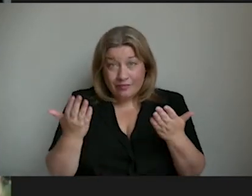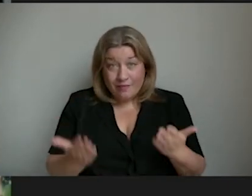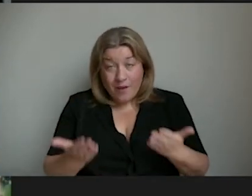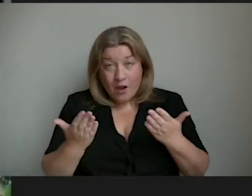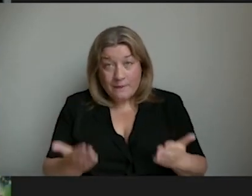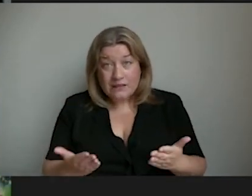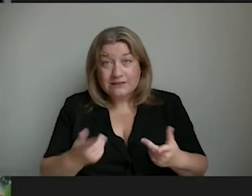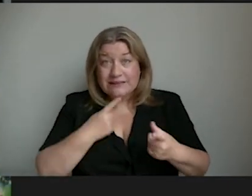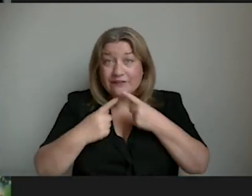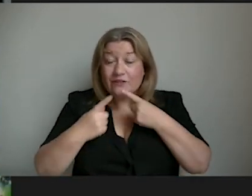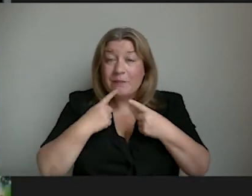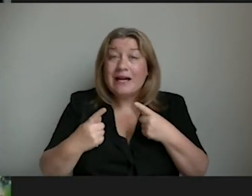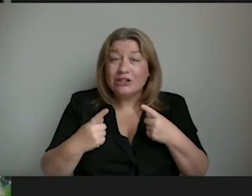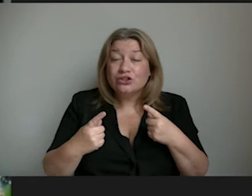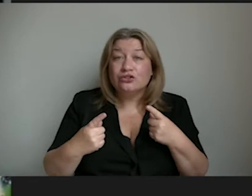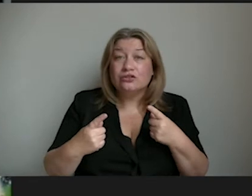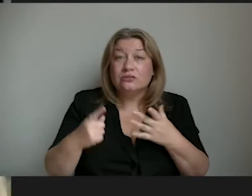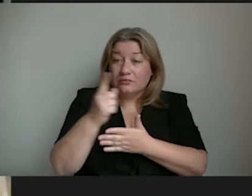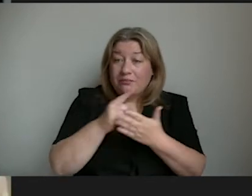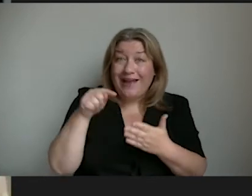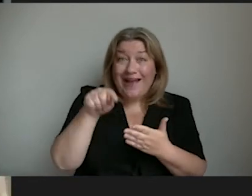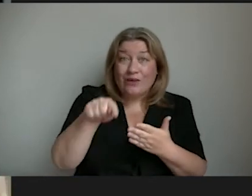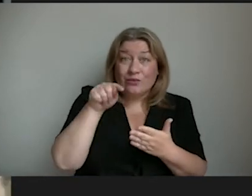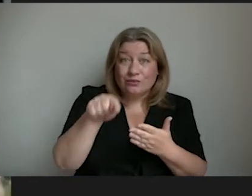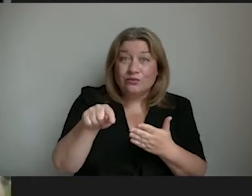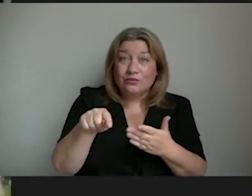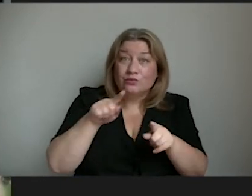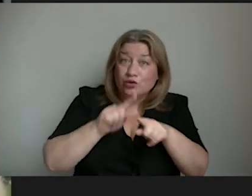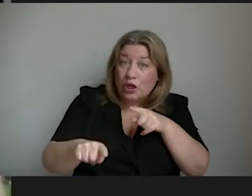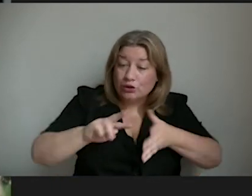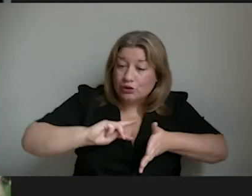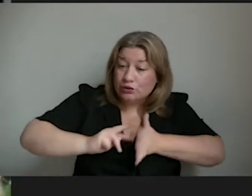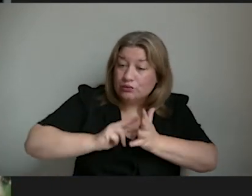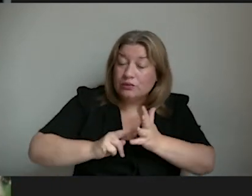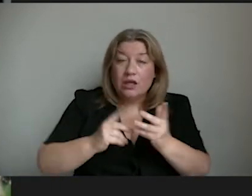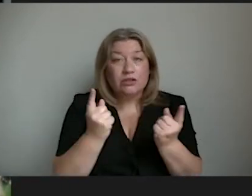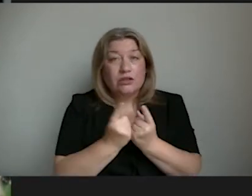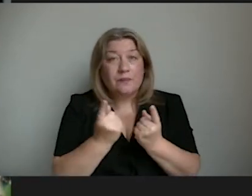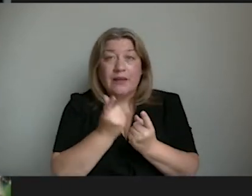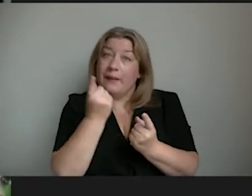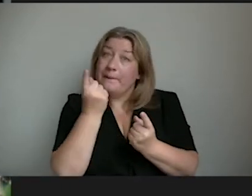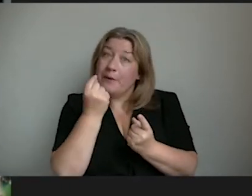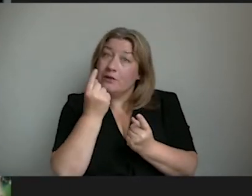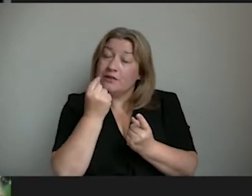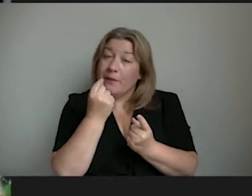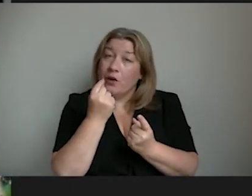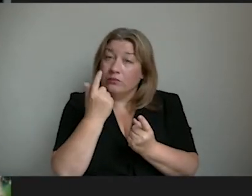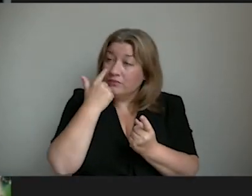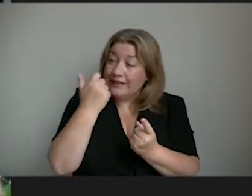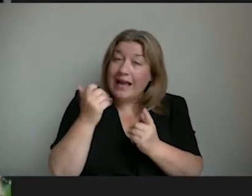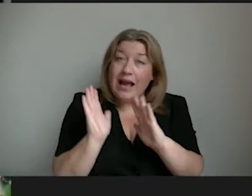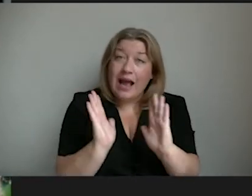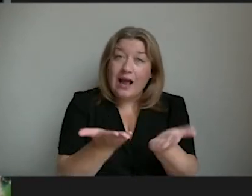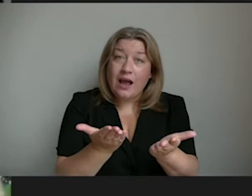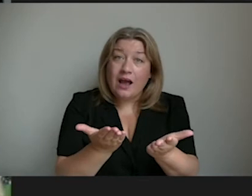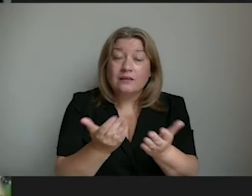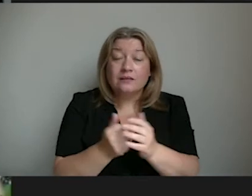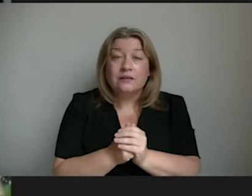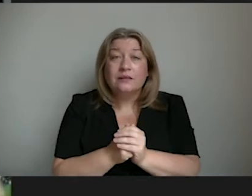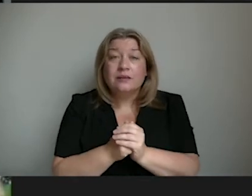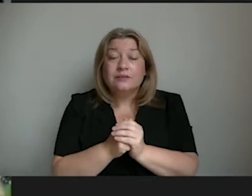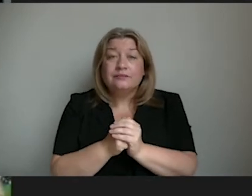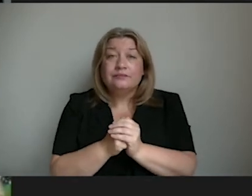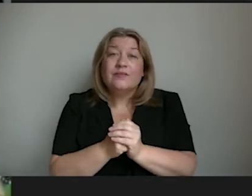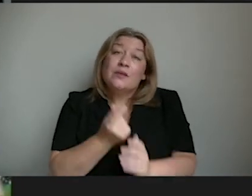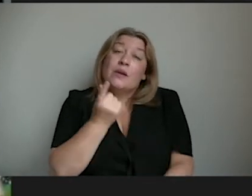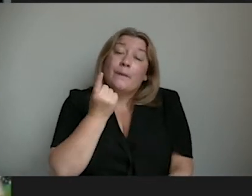So we are currently kind of collecting information about that, and seeing if it is something that is going to be viable